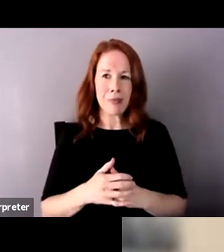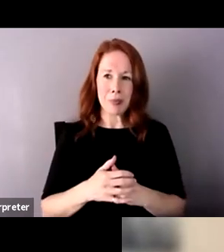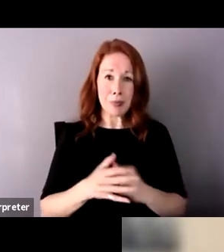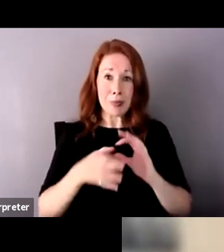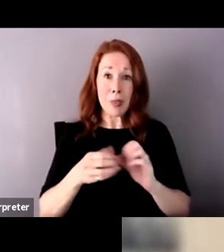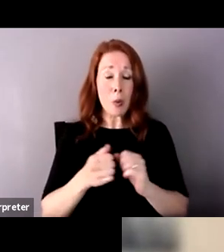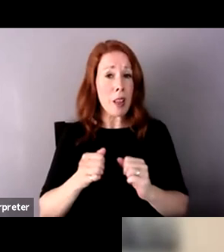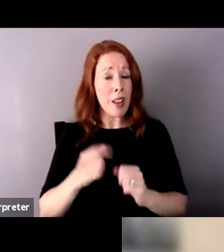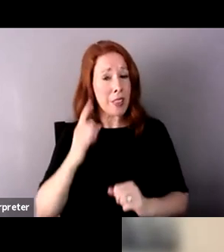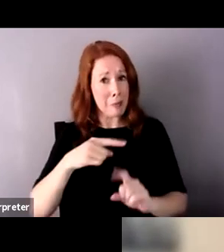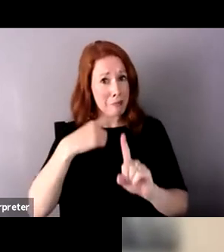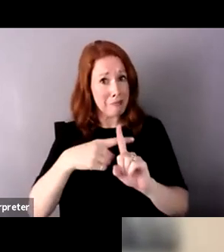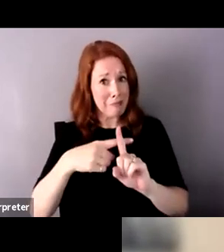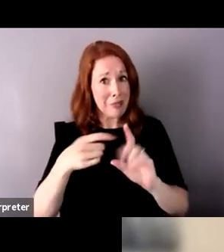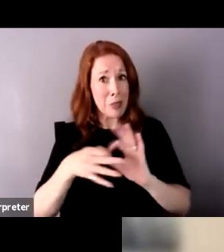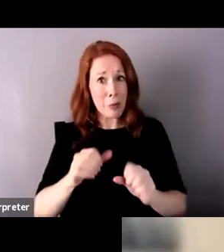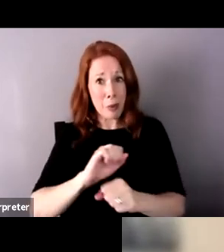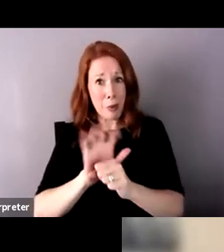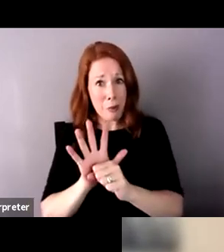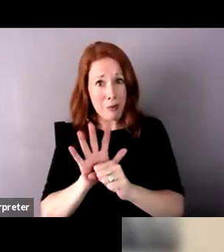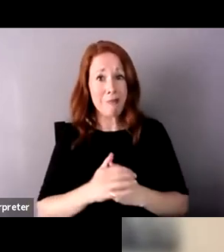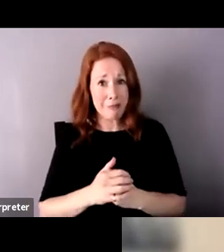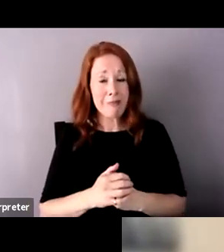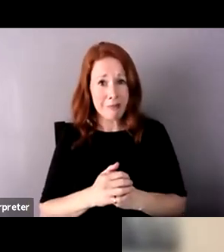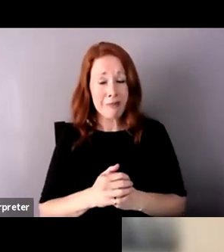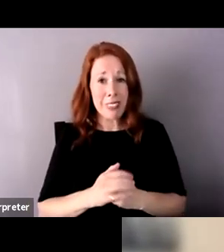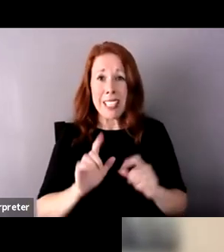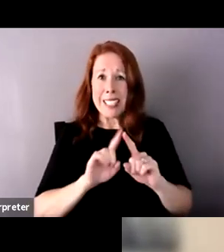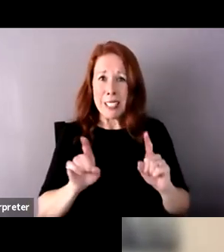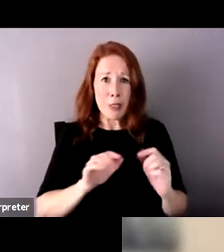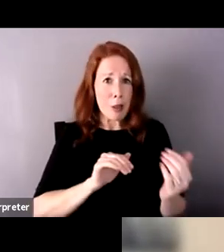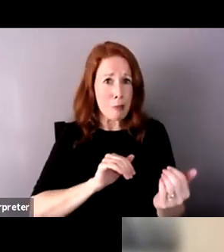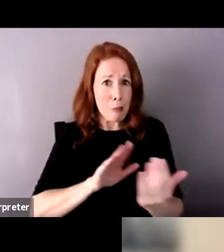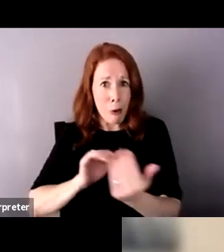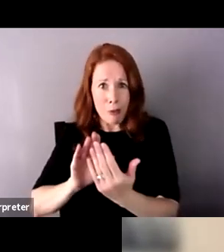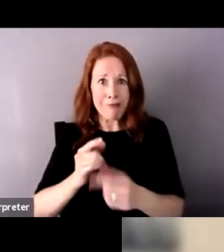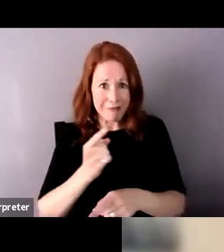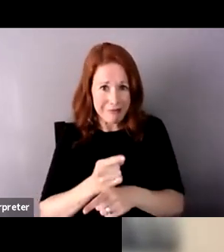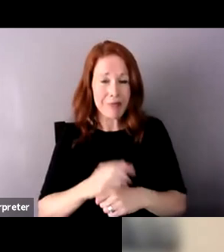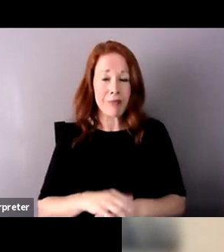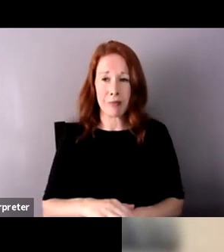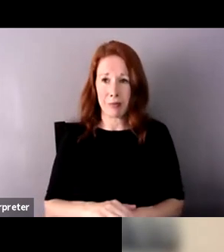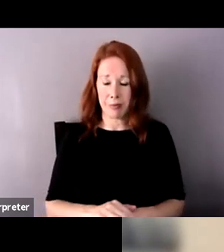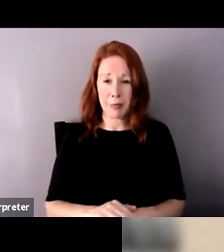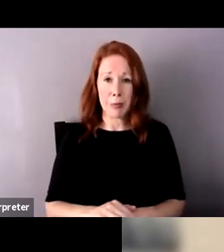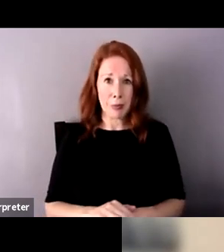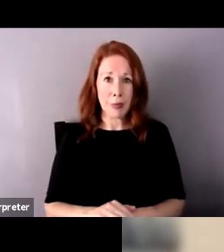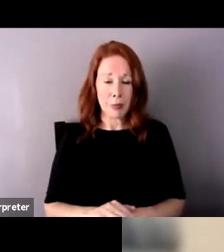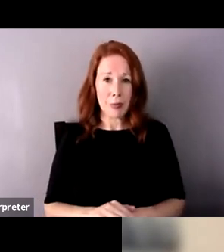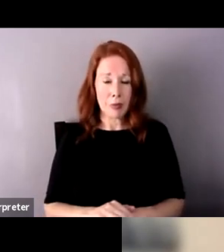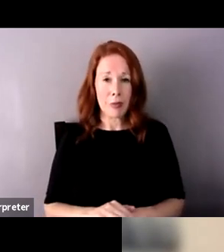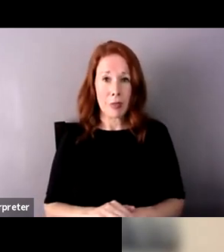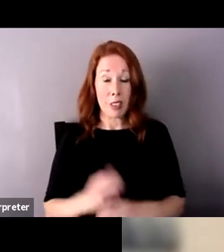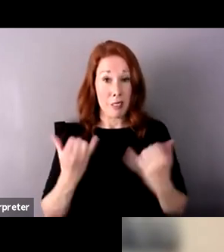the pandemic and what we are seeing as a result of different ways of doing things. So we've seen such significant